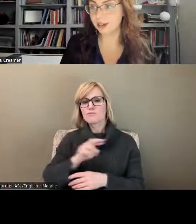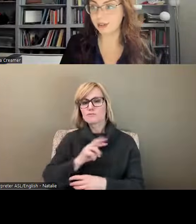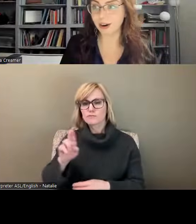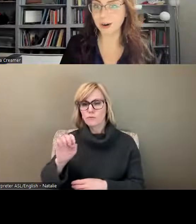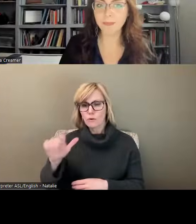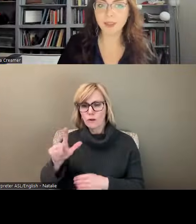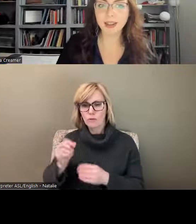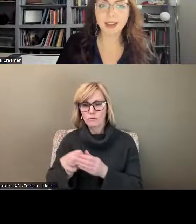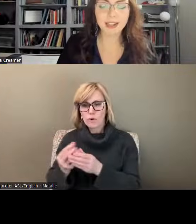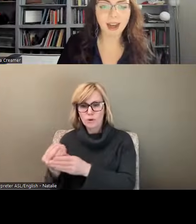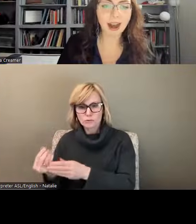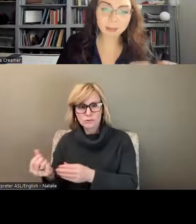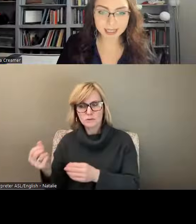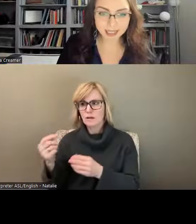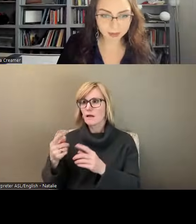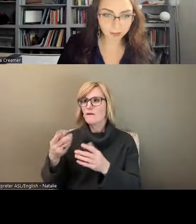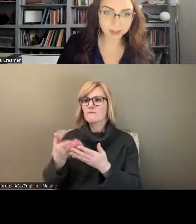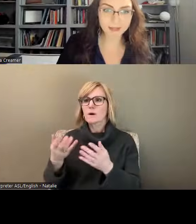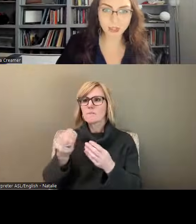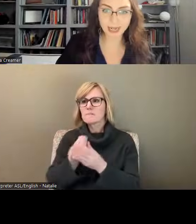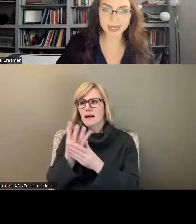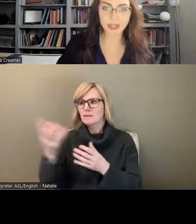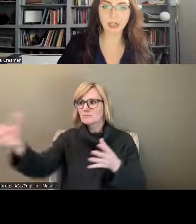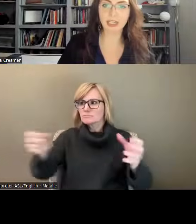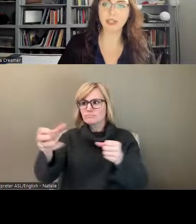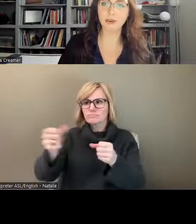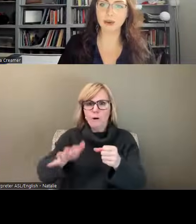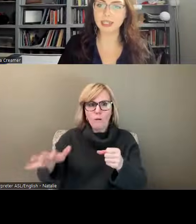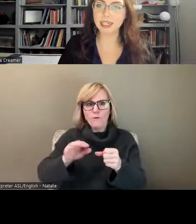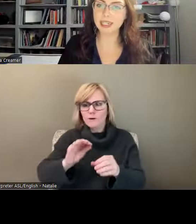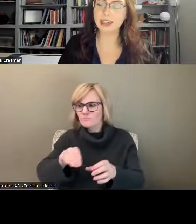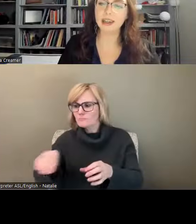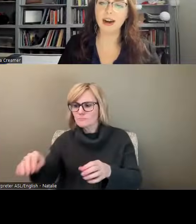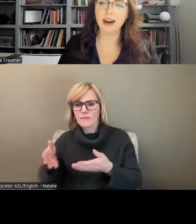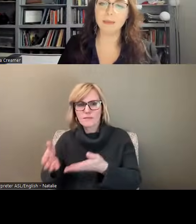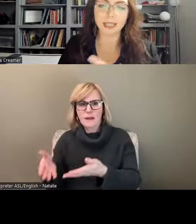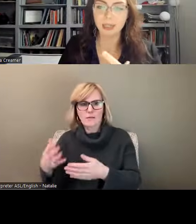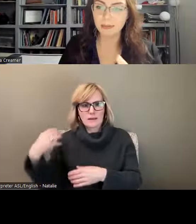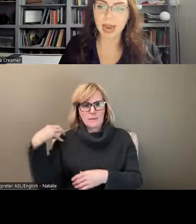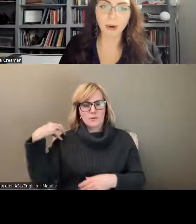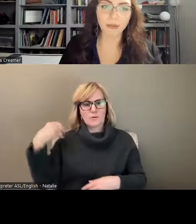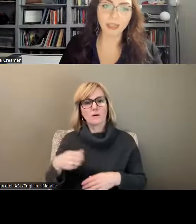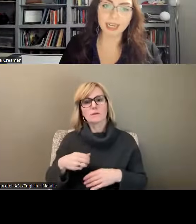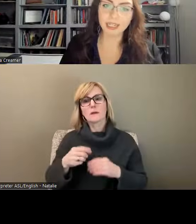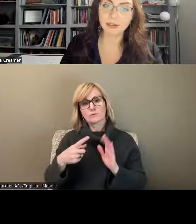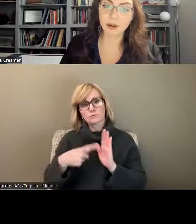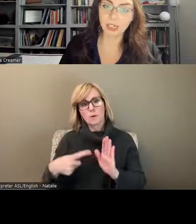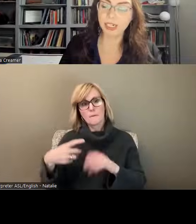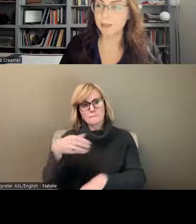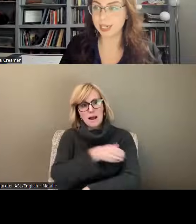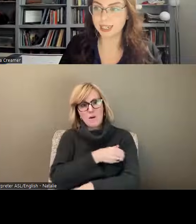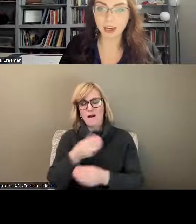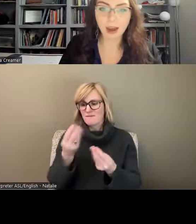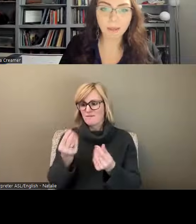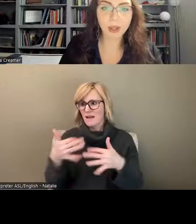near and far. The optics, of course, of these grand constructions in the royal cities, signaling power over lands from which